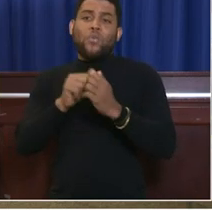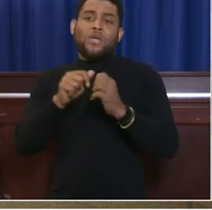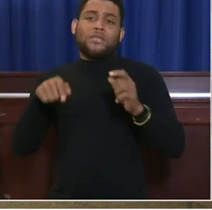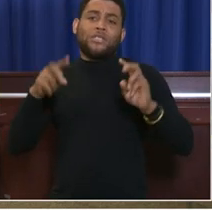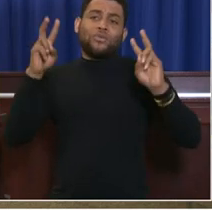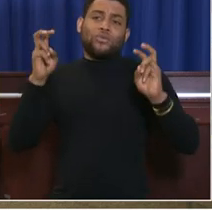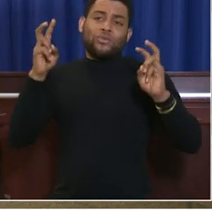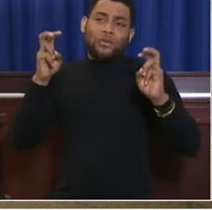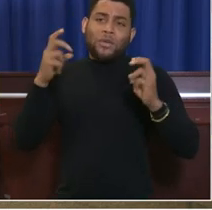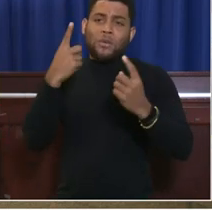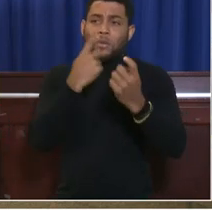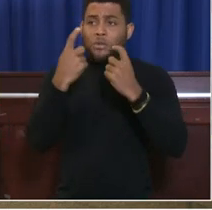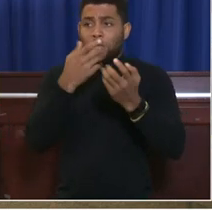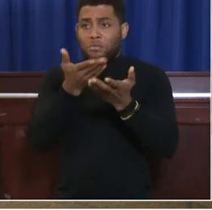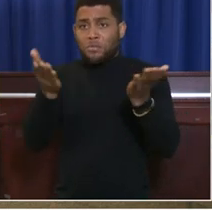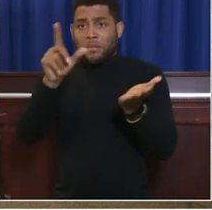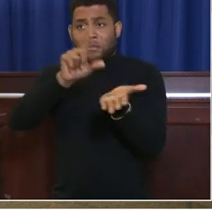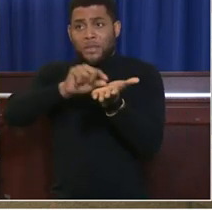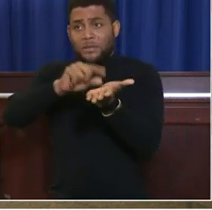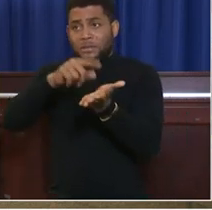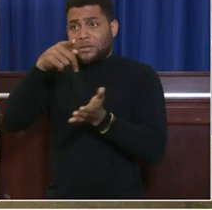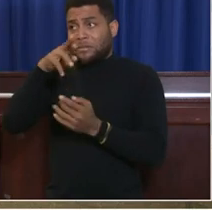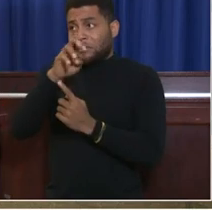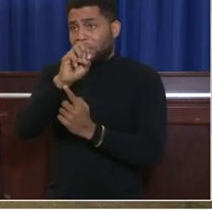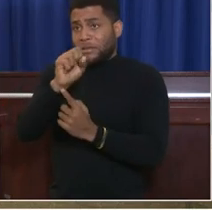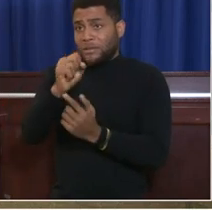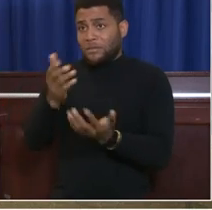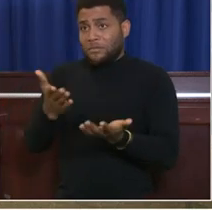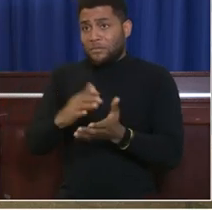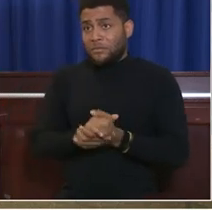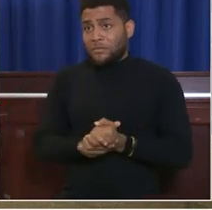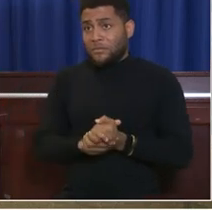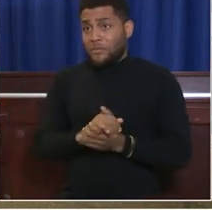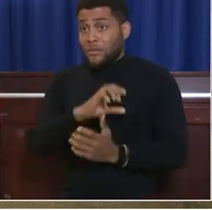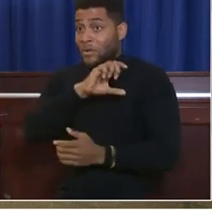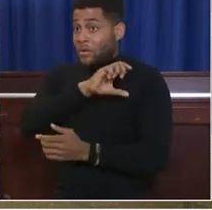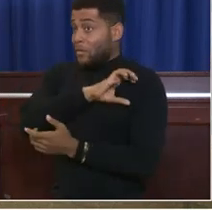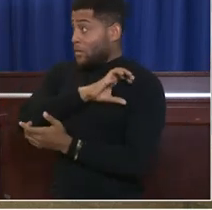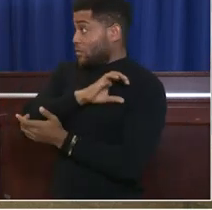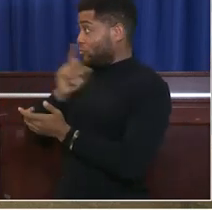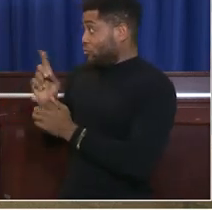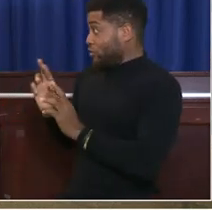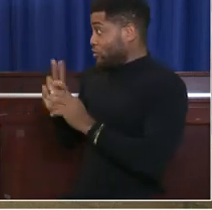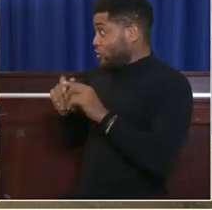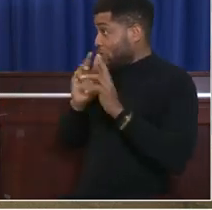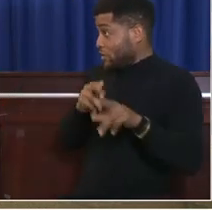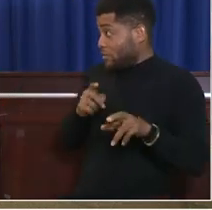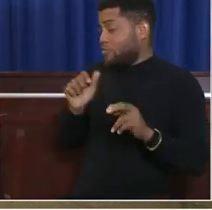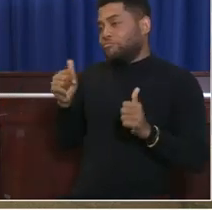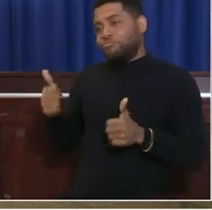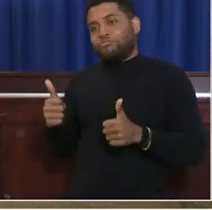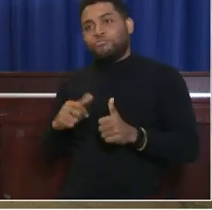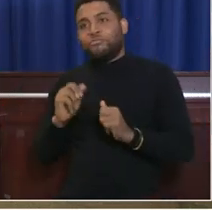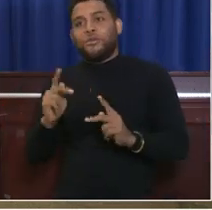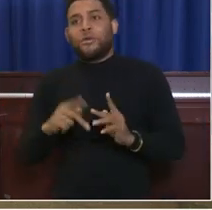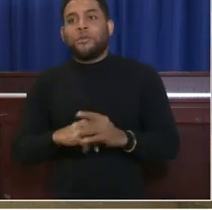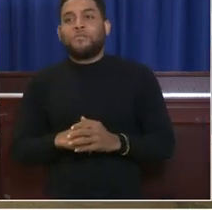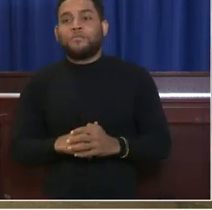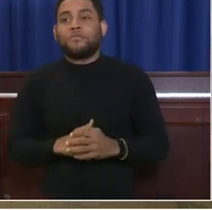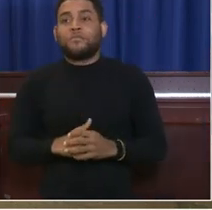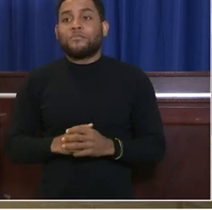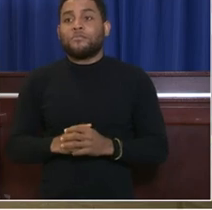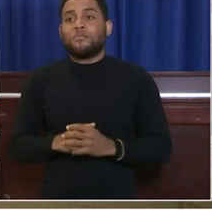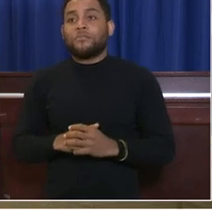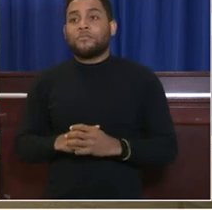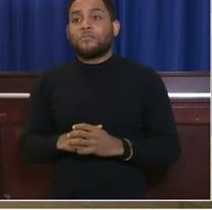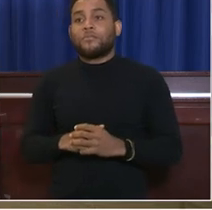could be close by. Yes, any questions? Yes, please introduce yourself. 7 News. The